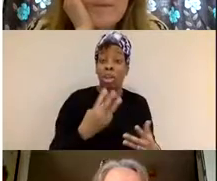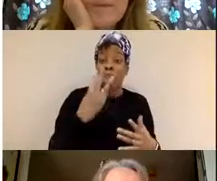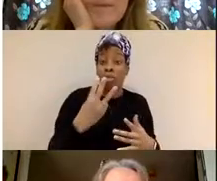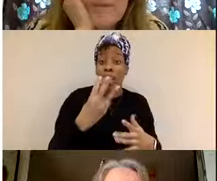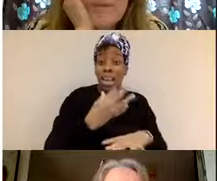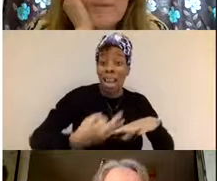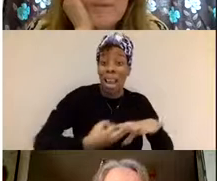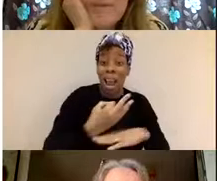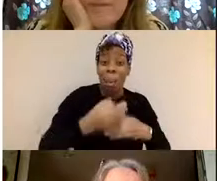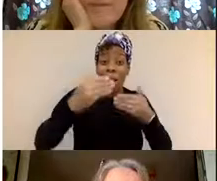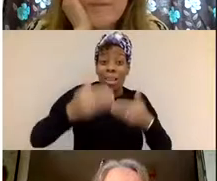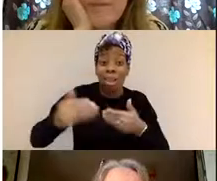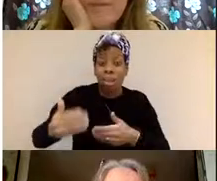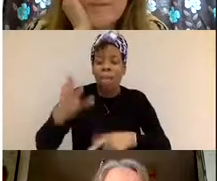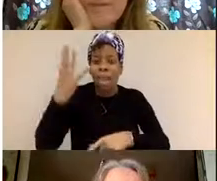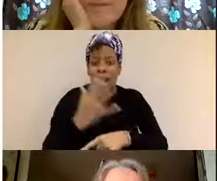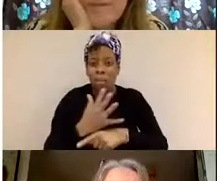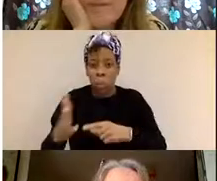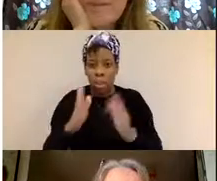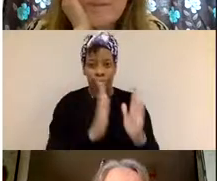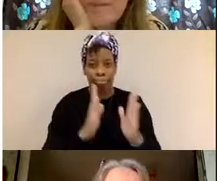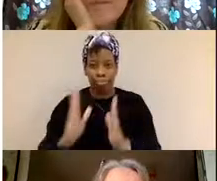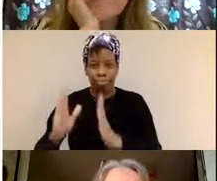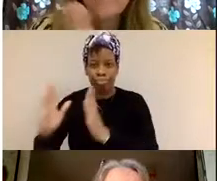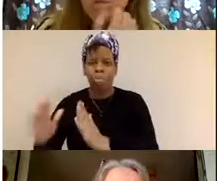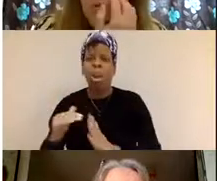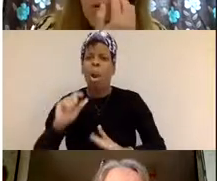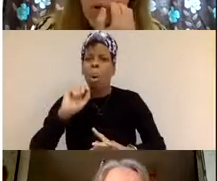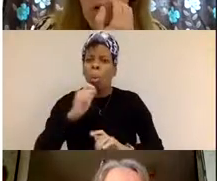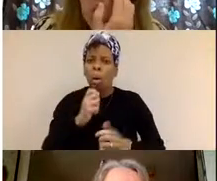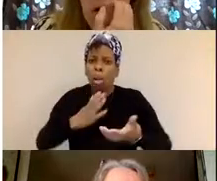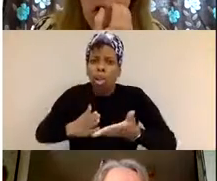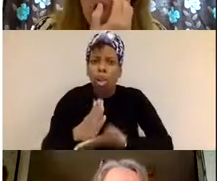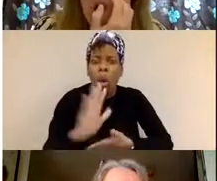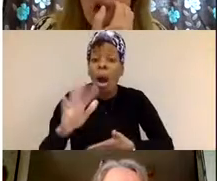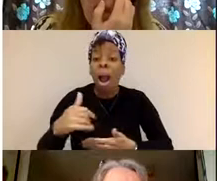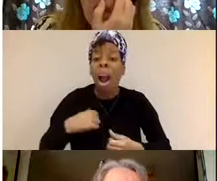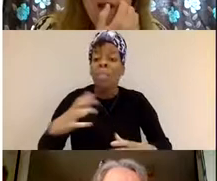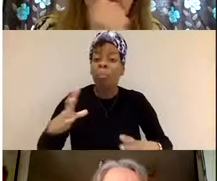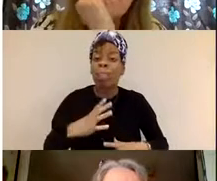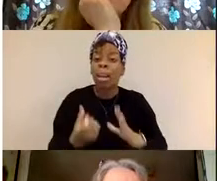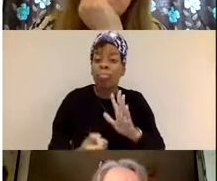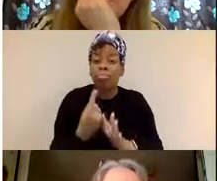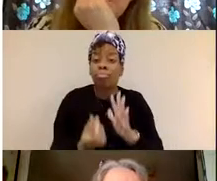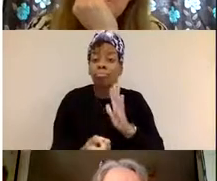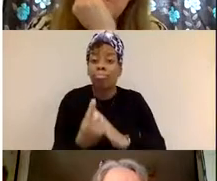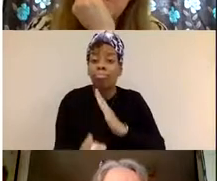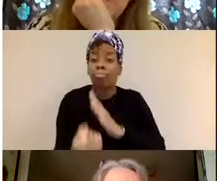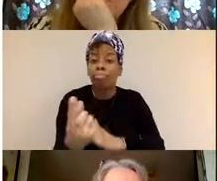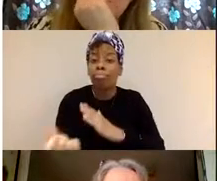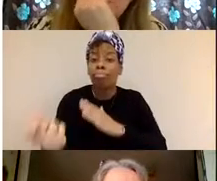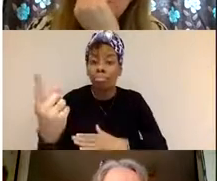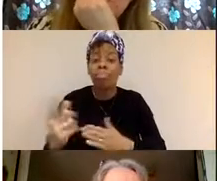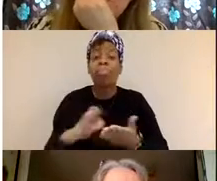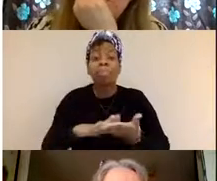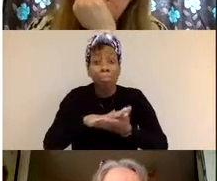And there'll be plenty of breaks in there as well, because we know that Zoom can be very exhausting. So we're going to make sure lots of breaks are